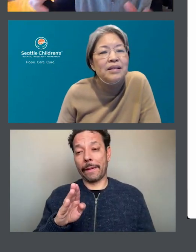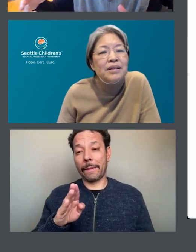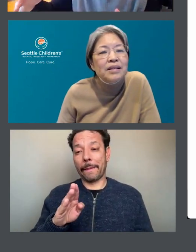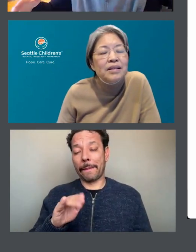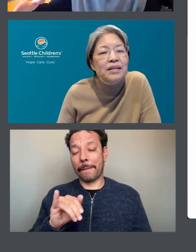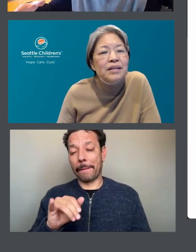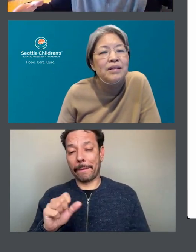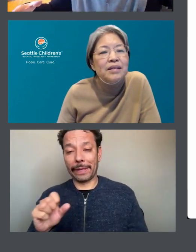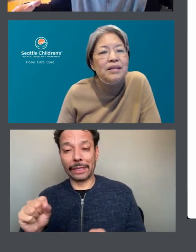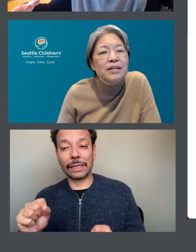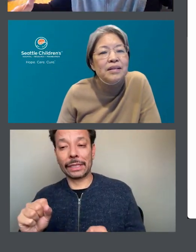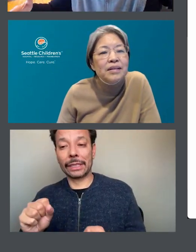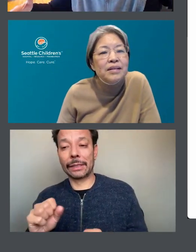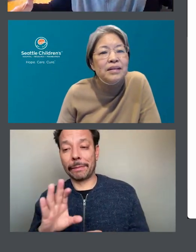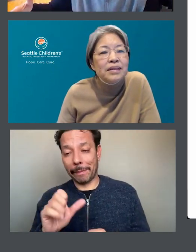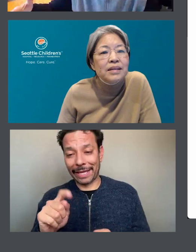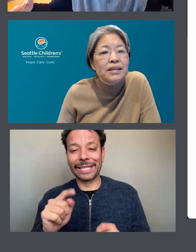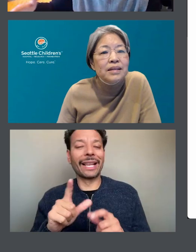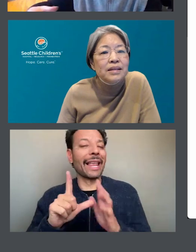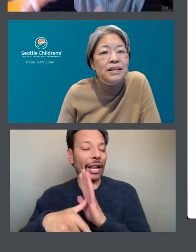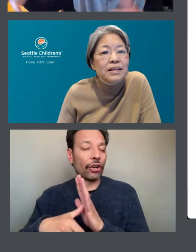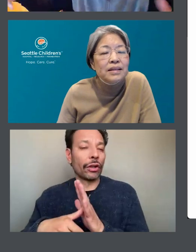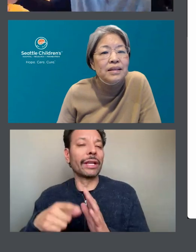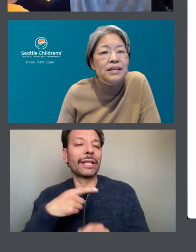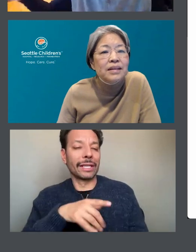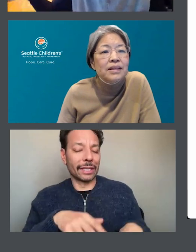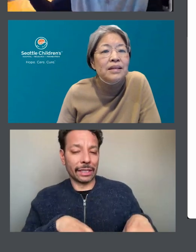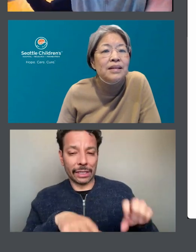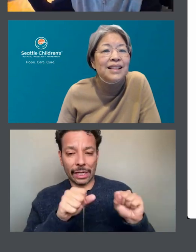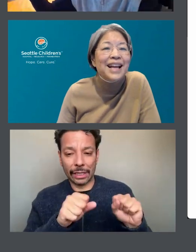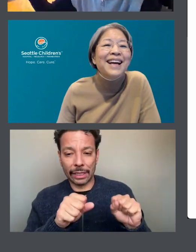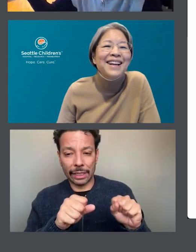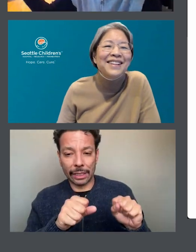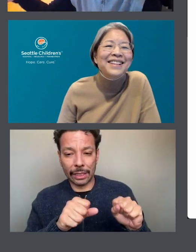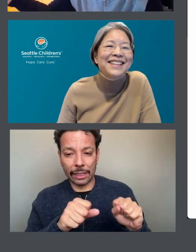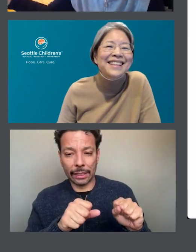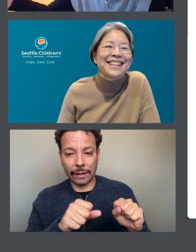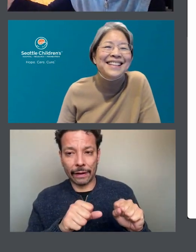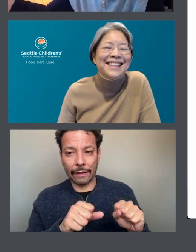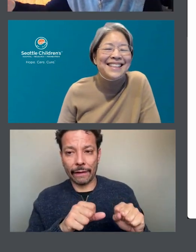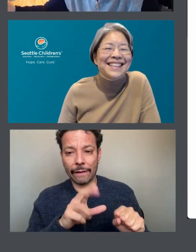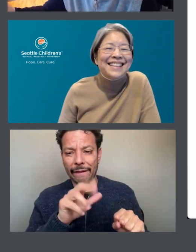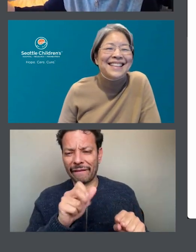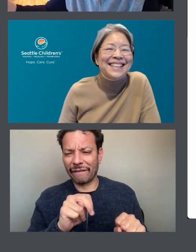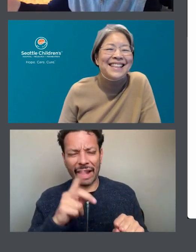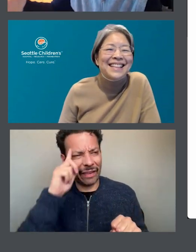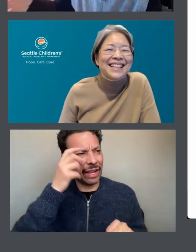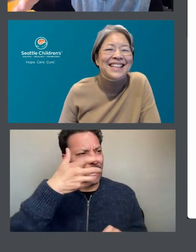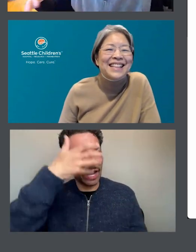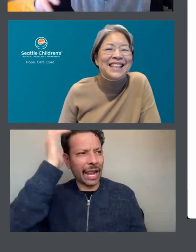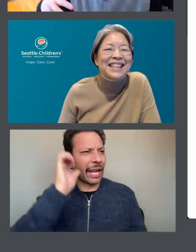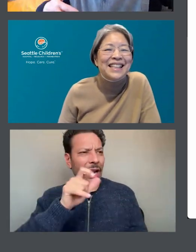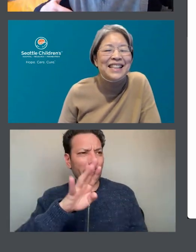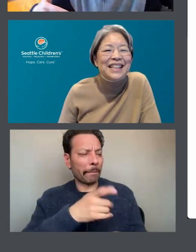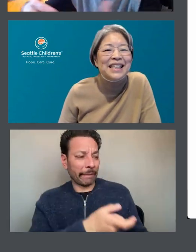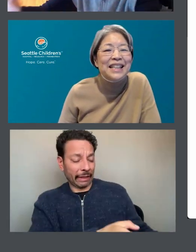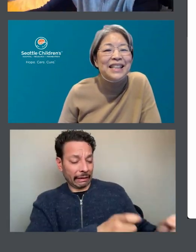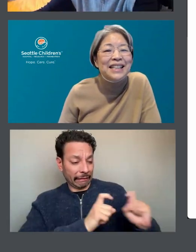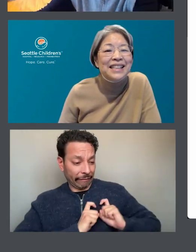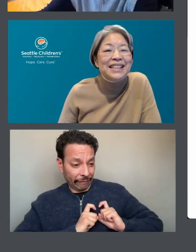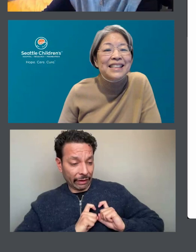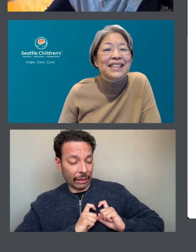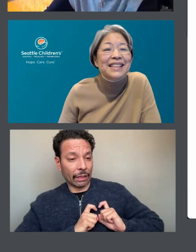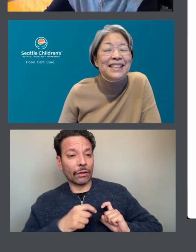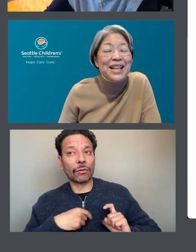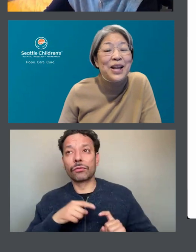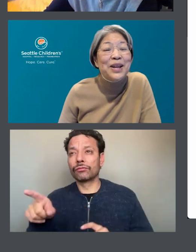had taken a van that I think the Lions Club had given us out to